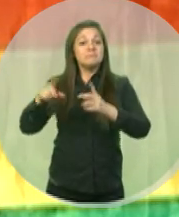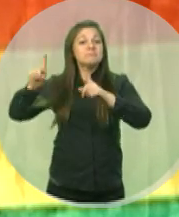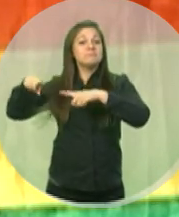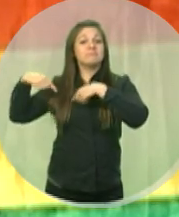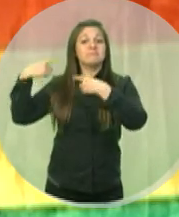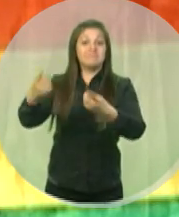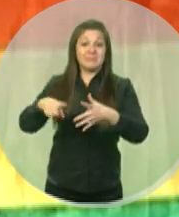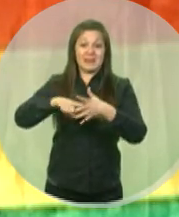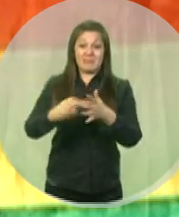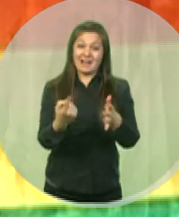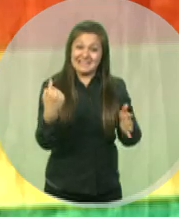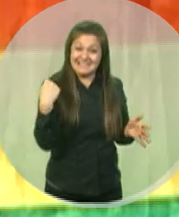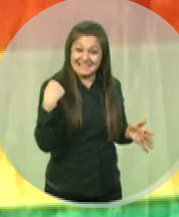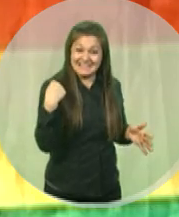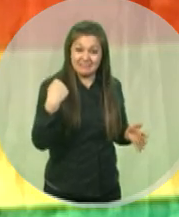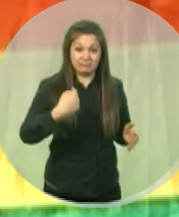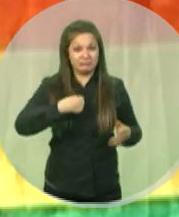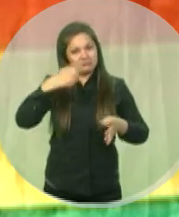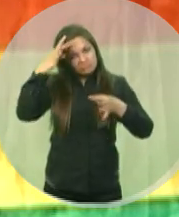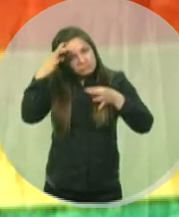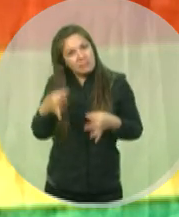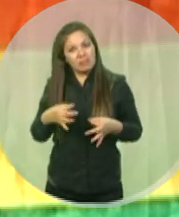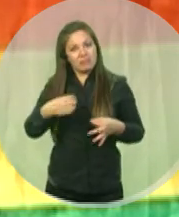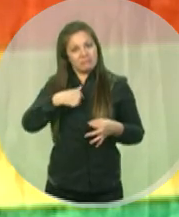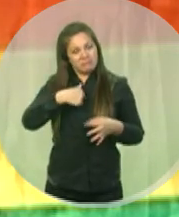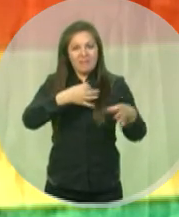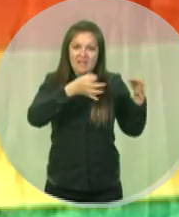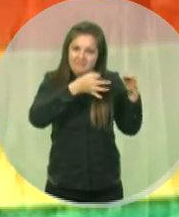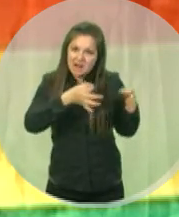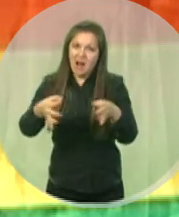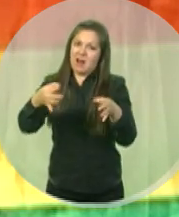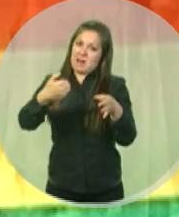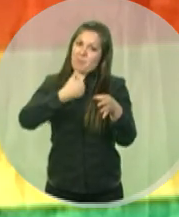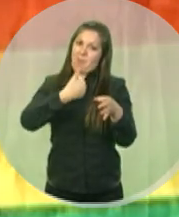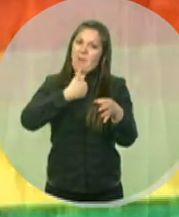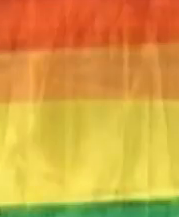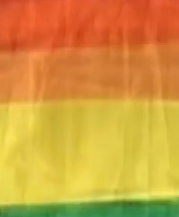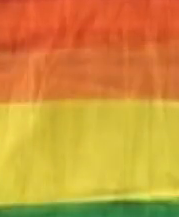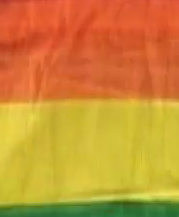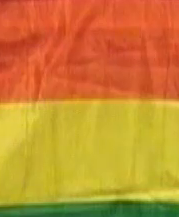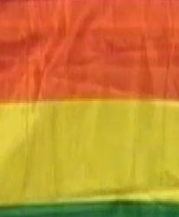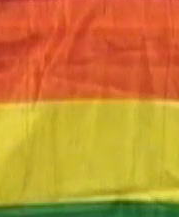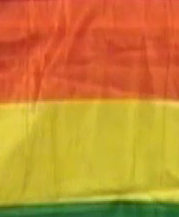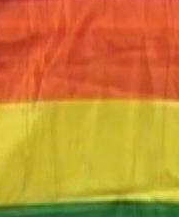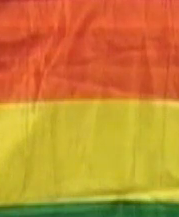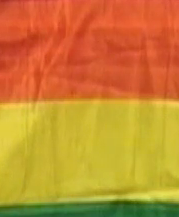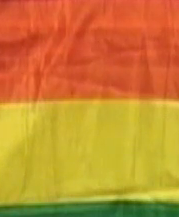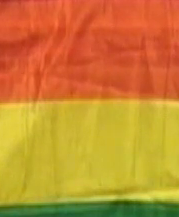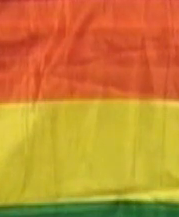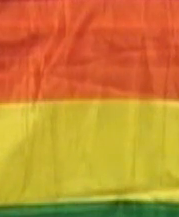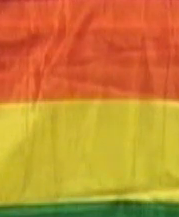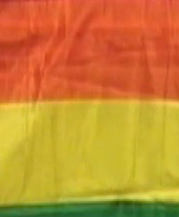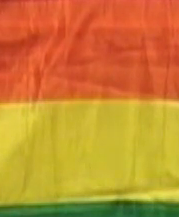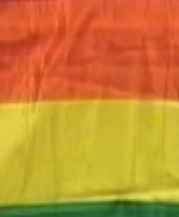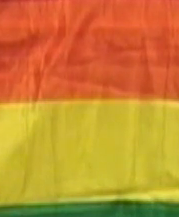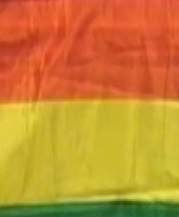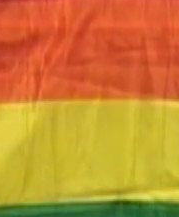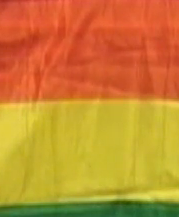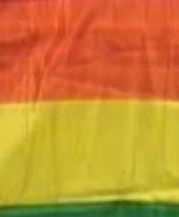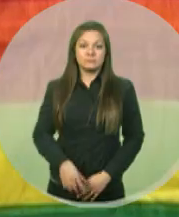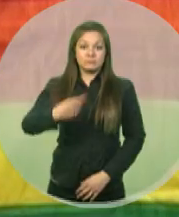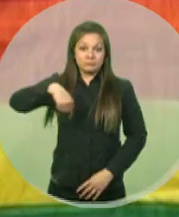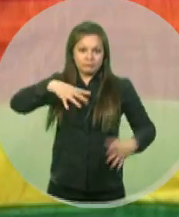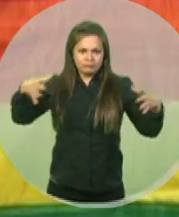And it didn't start until I came out. And I could be true to me. It makes you stronger. I mean, it's a cliche,